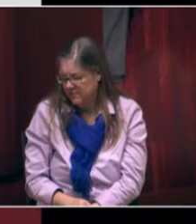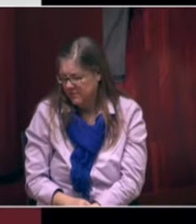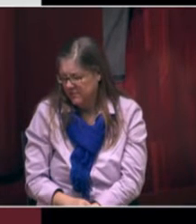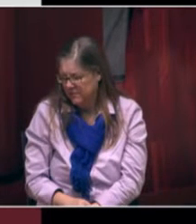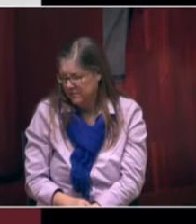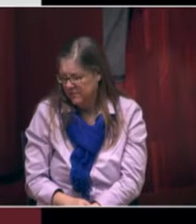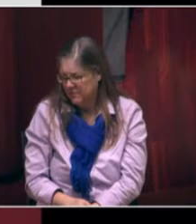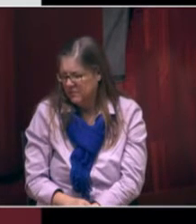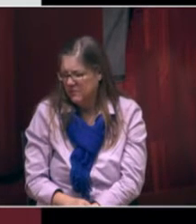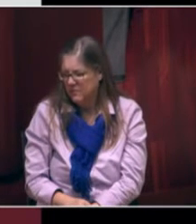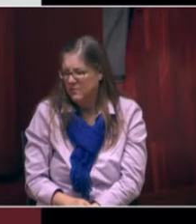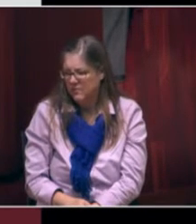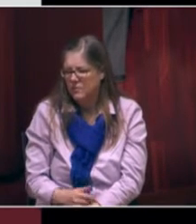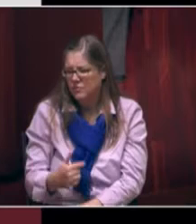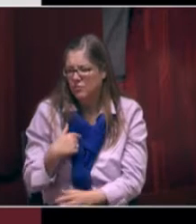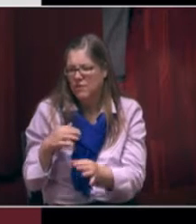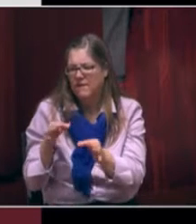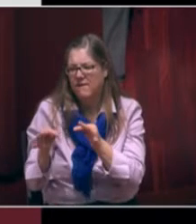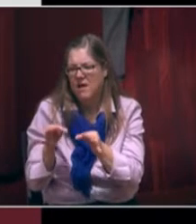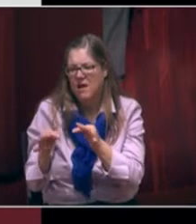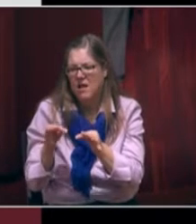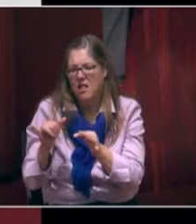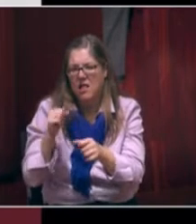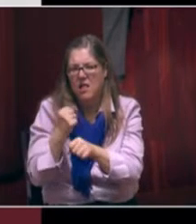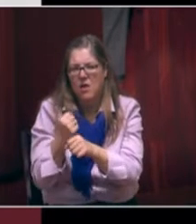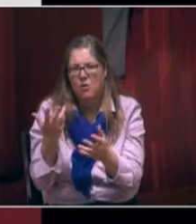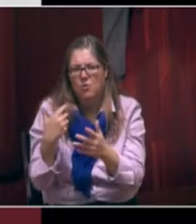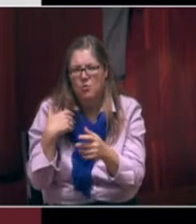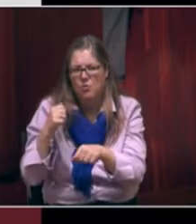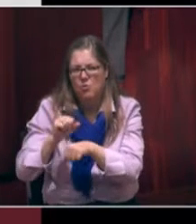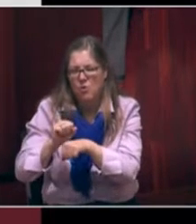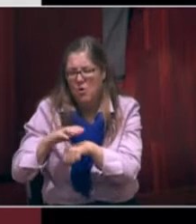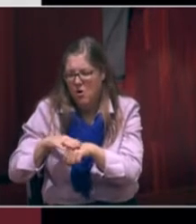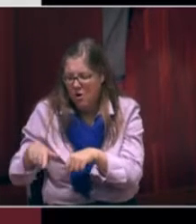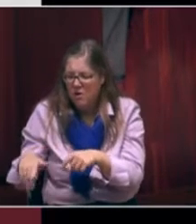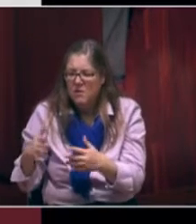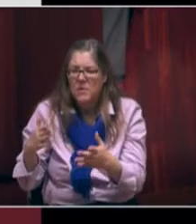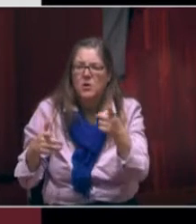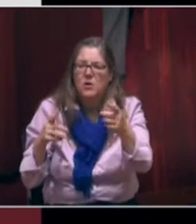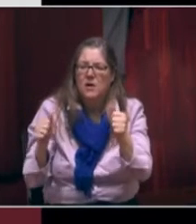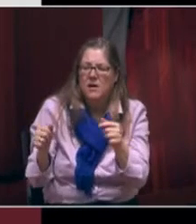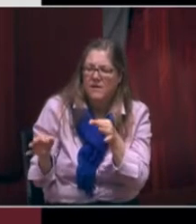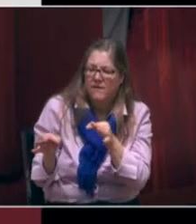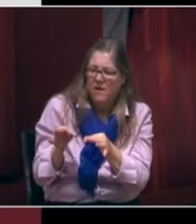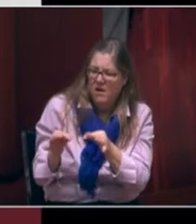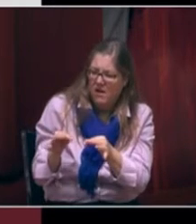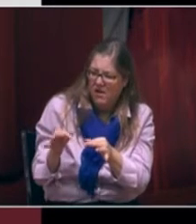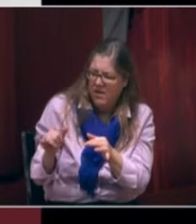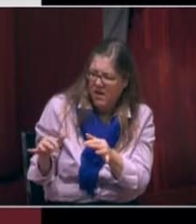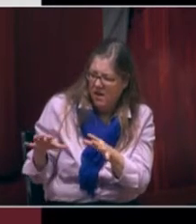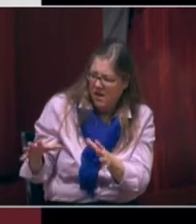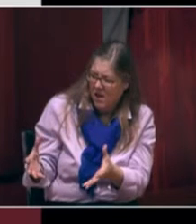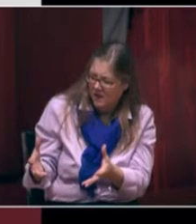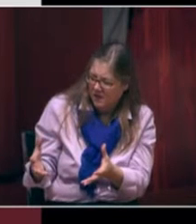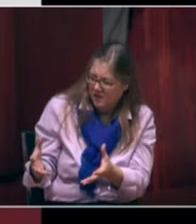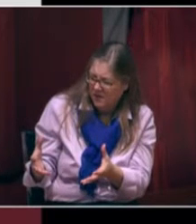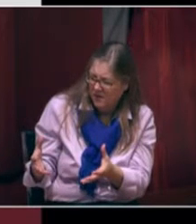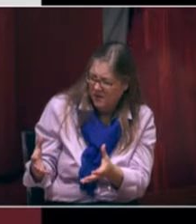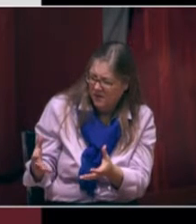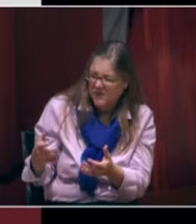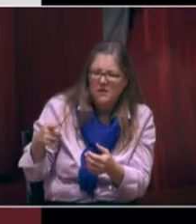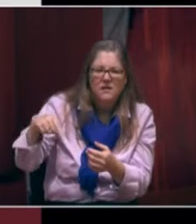we define the lots, but we're working on an update before the thing rolls out where you might be able to define the lots, which I think will give agencies a